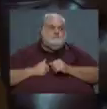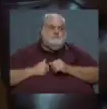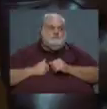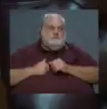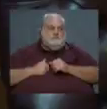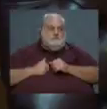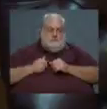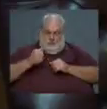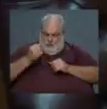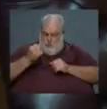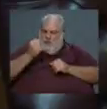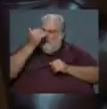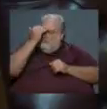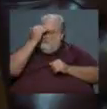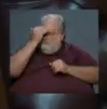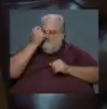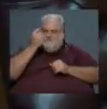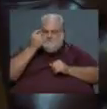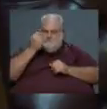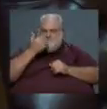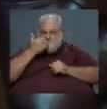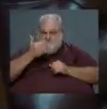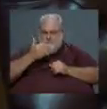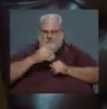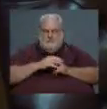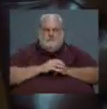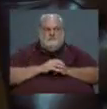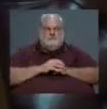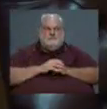I understand that's a good thing.